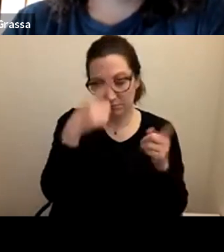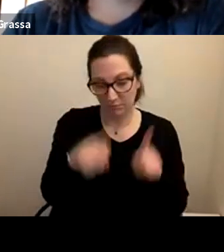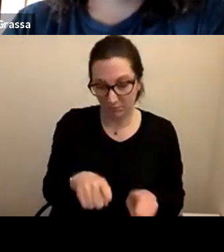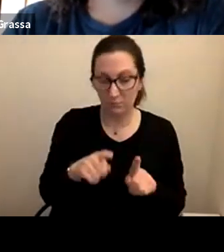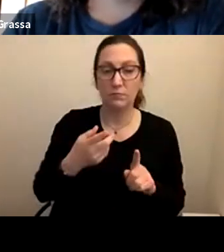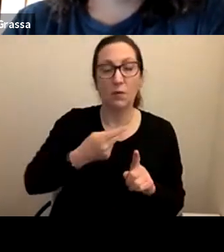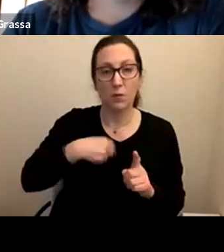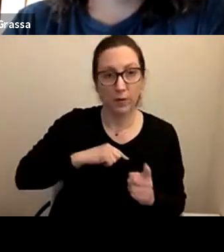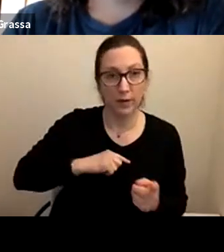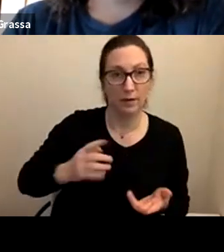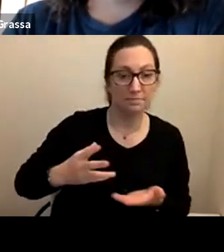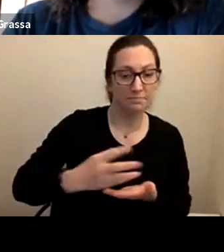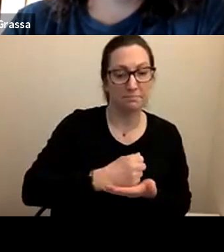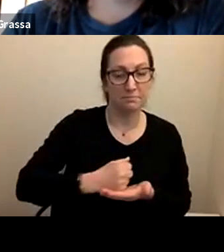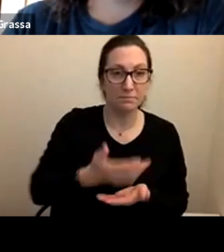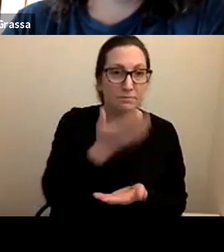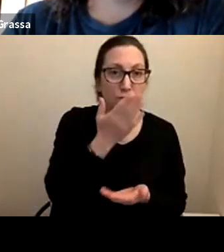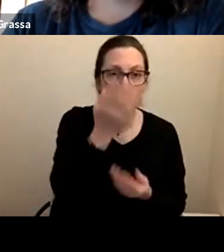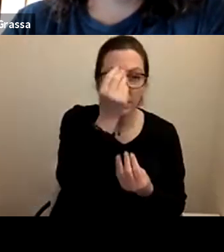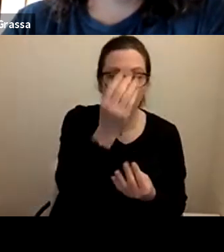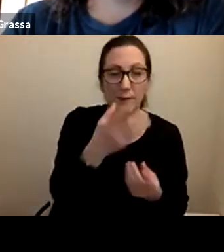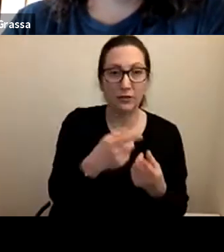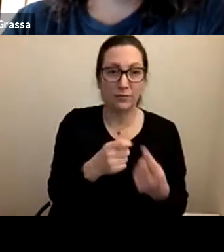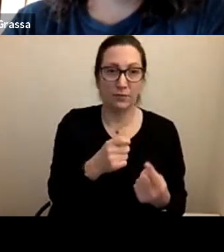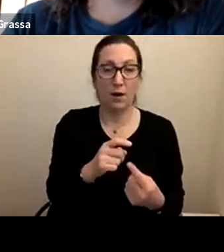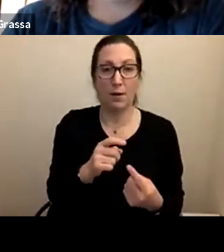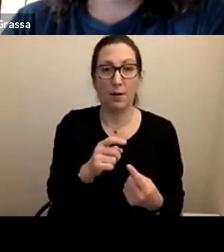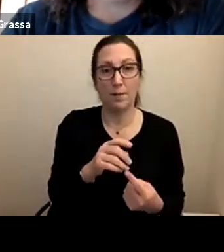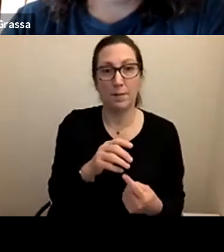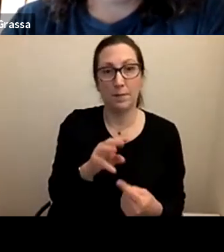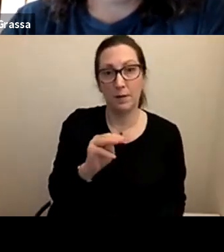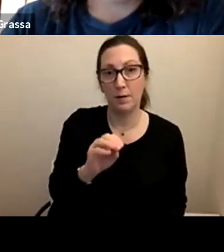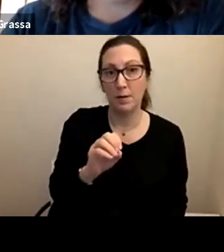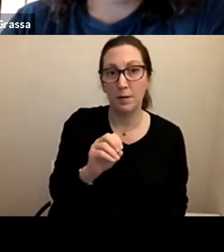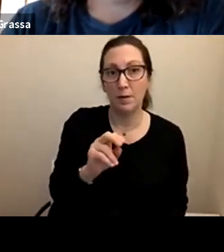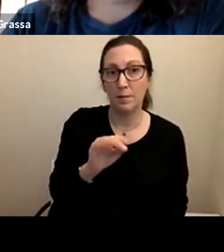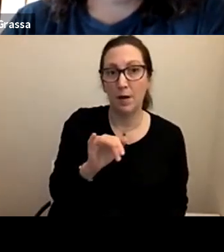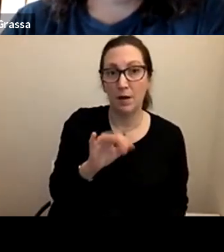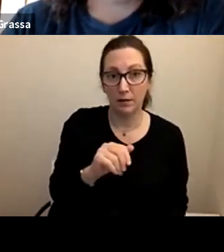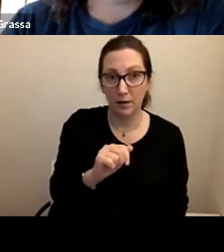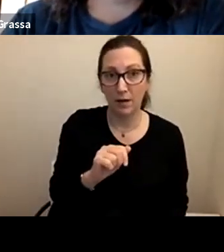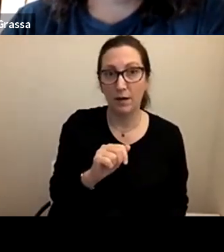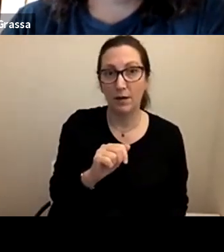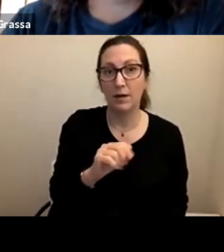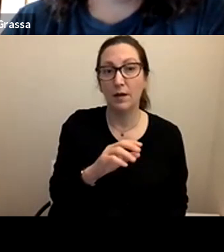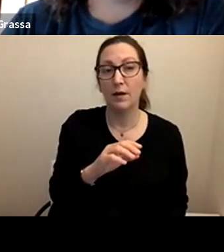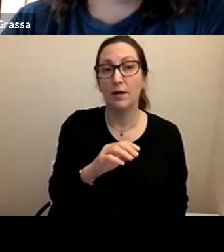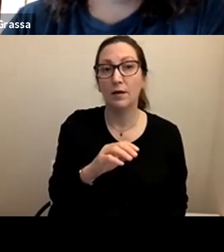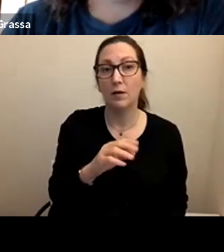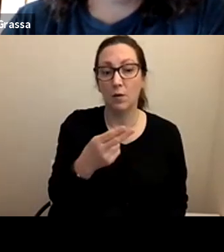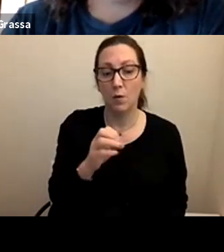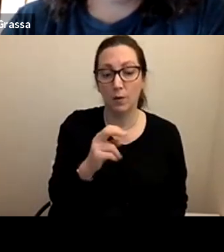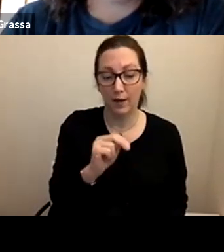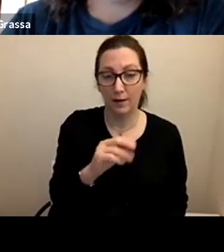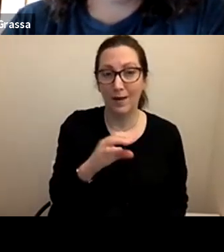from Ms. Houghton and Ms. Roberts, that we've received an incredible amount of data from public comment